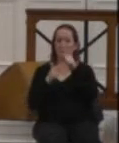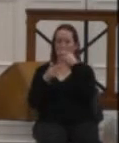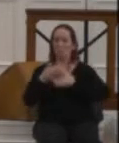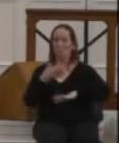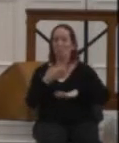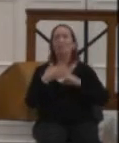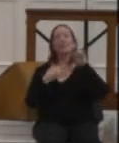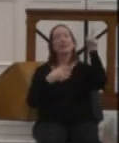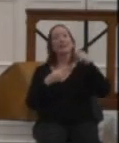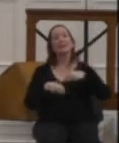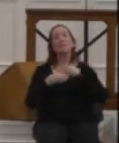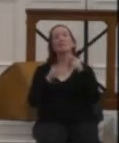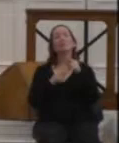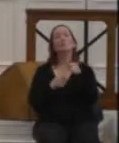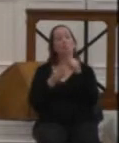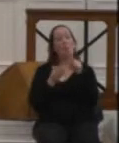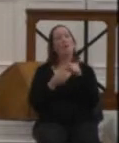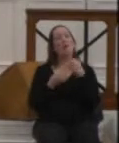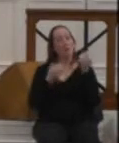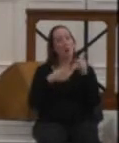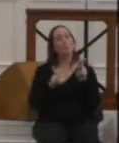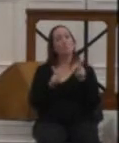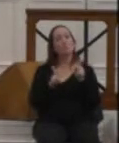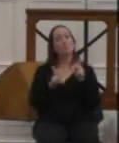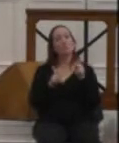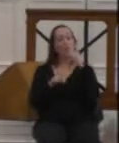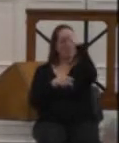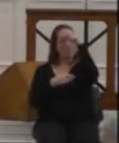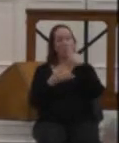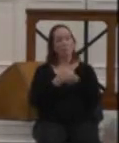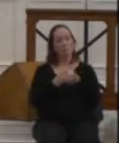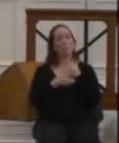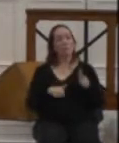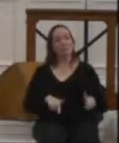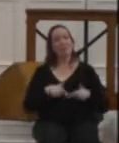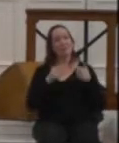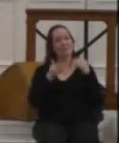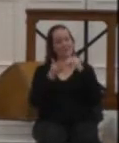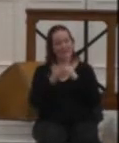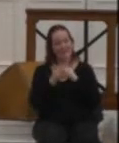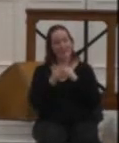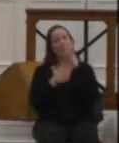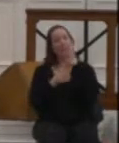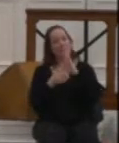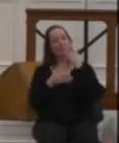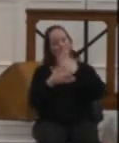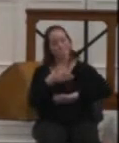has given you the opportunity for new life once again in being born again.